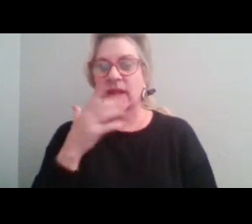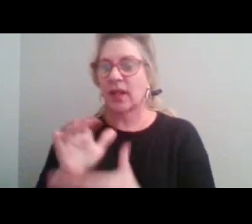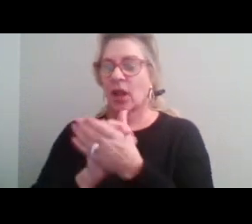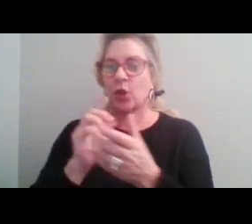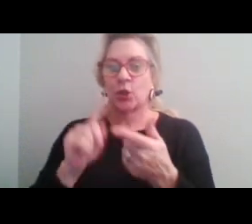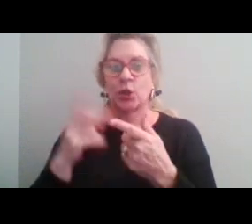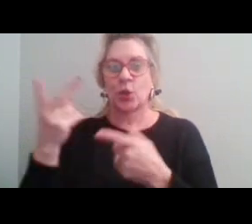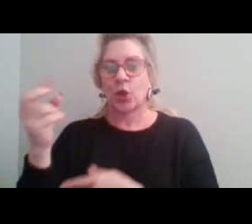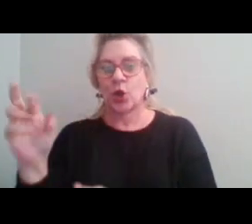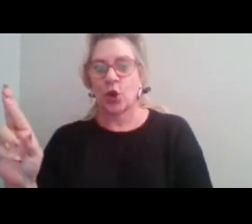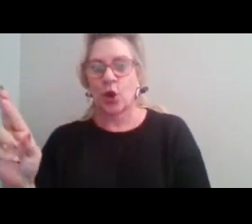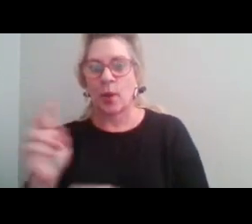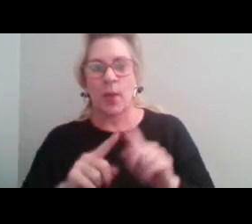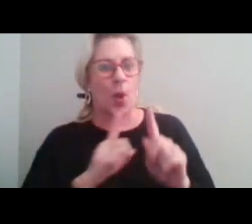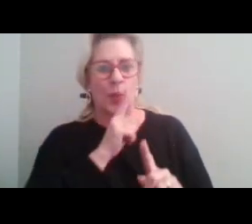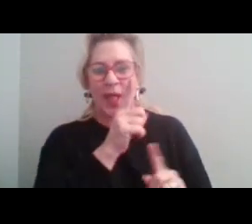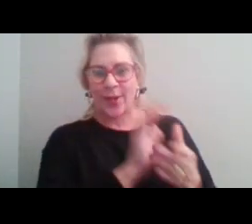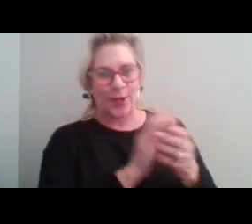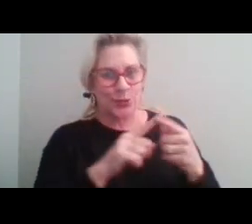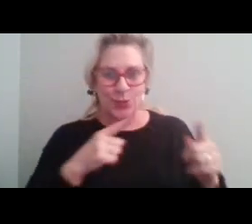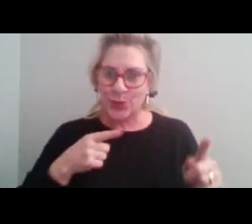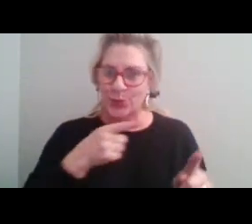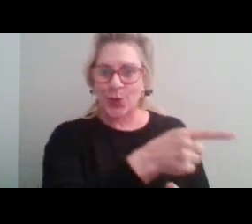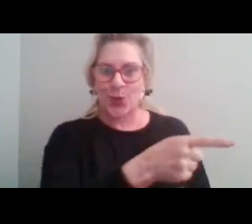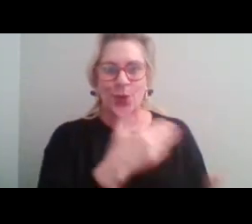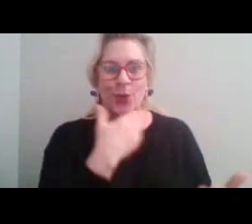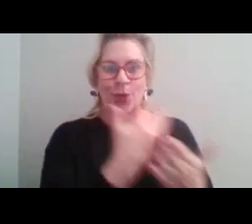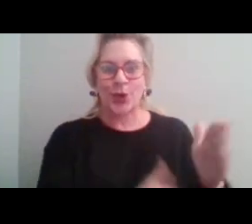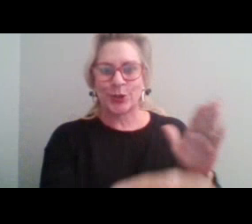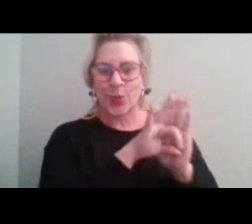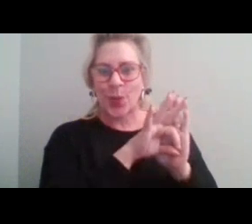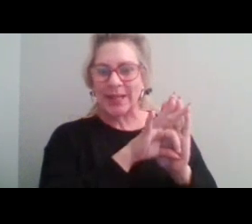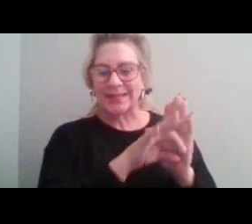her, but really to you, because good choice. Yeah.